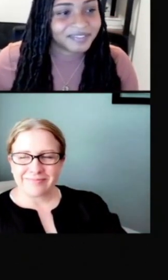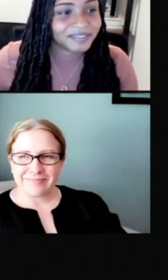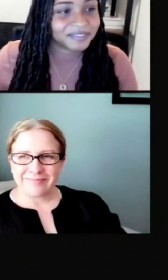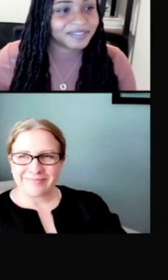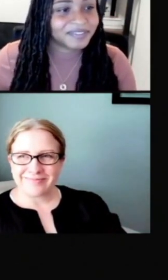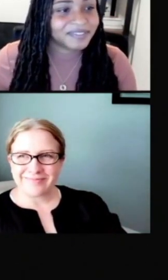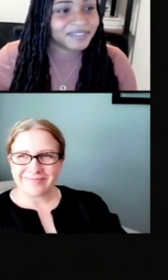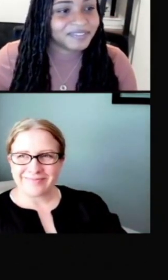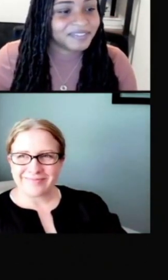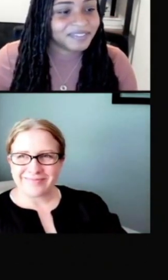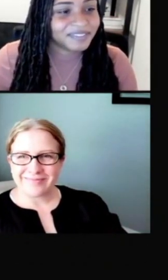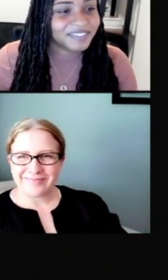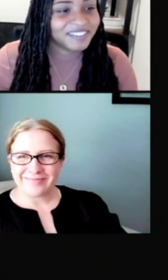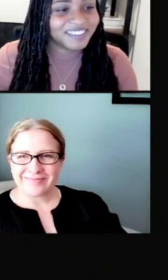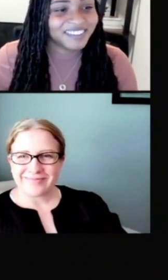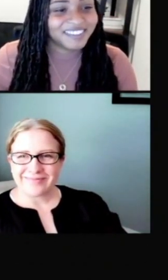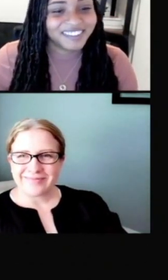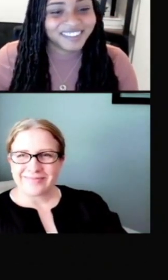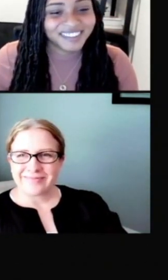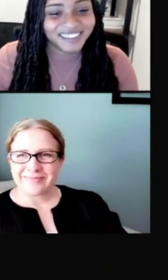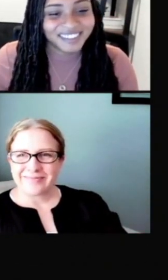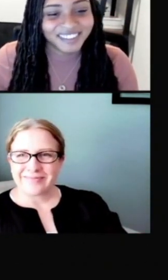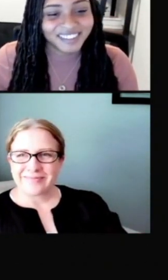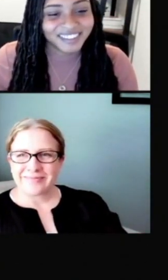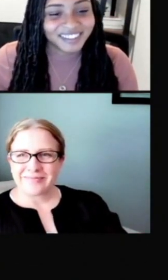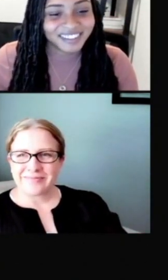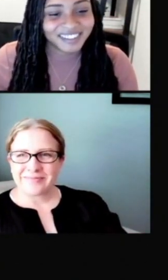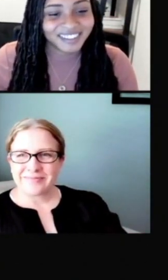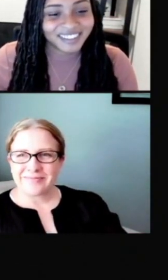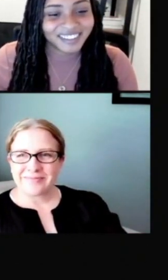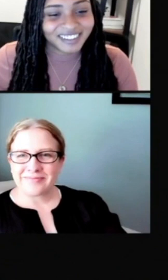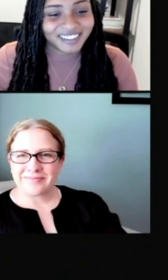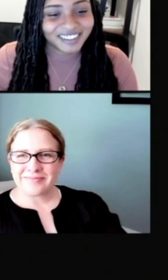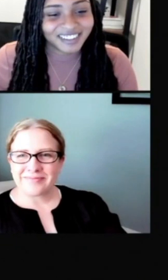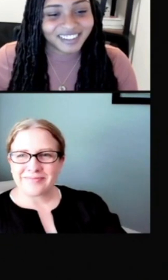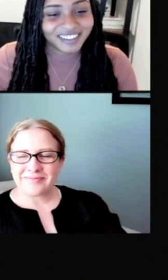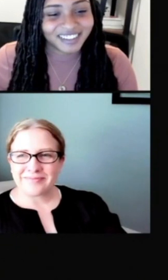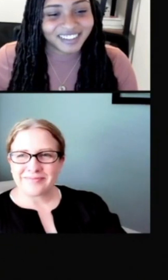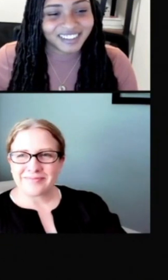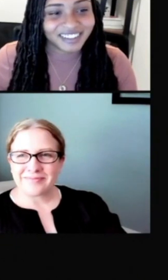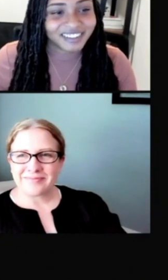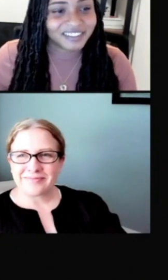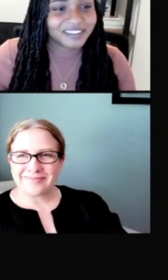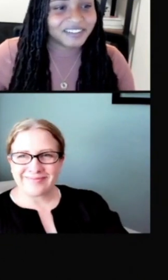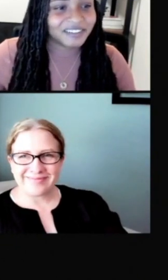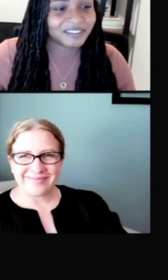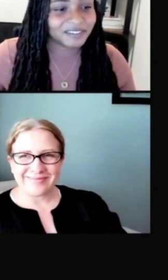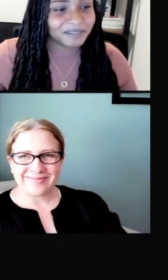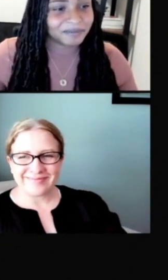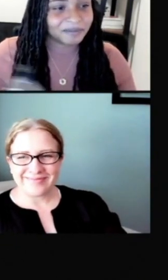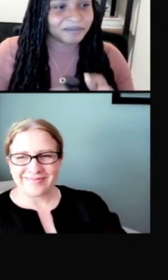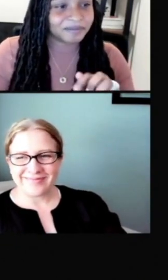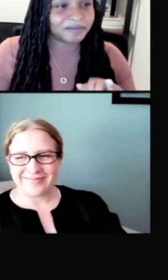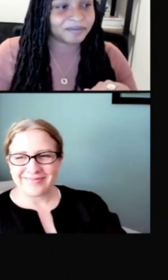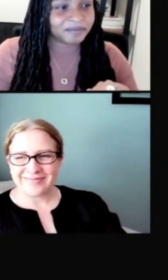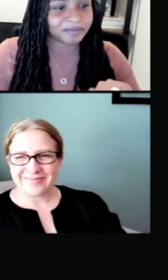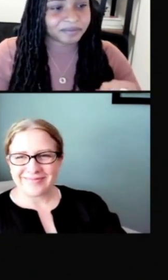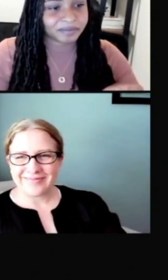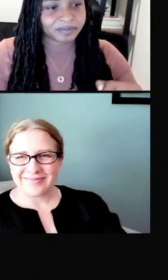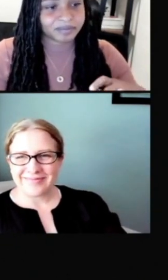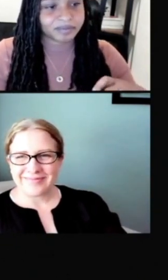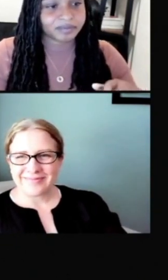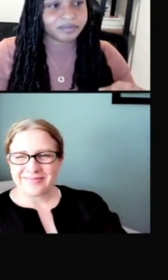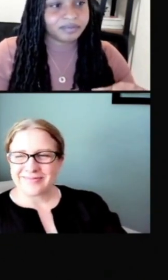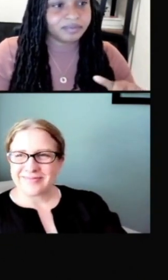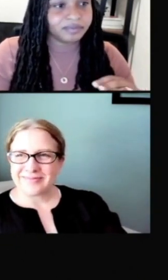that your mic is off, and forgive me, Diana, but I'm going to go ahead and let him get the last word there, and then we'll